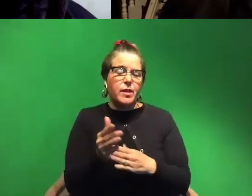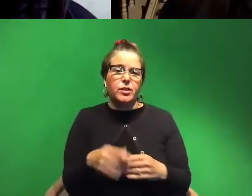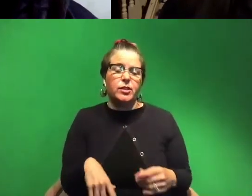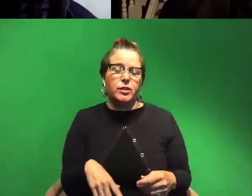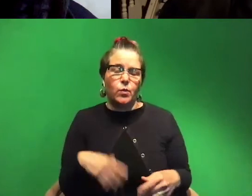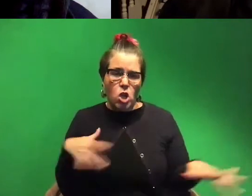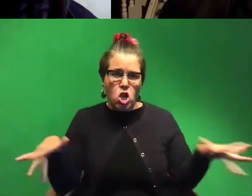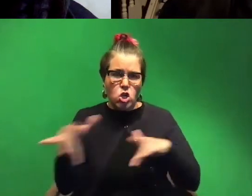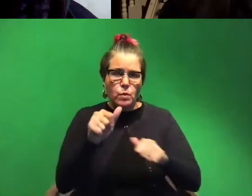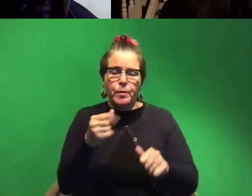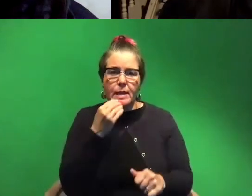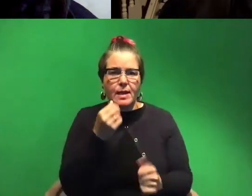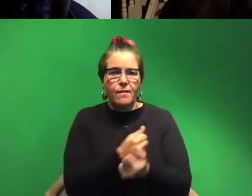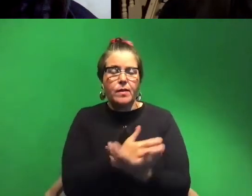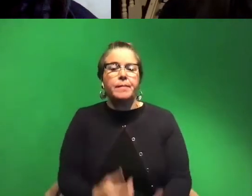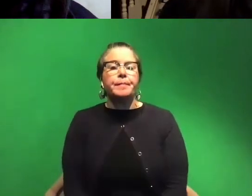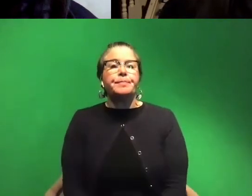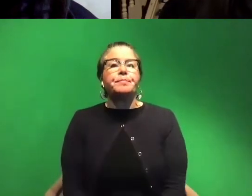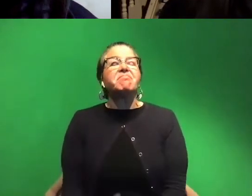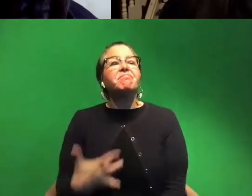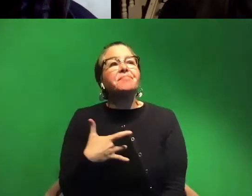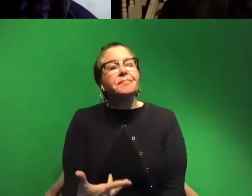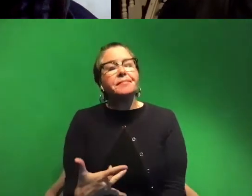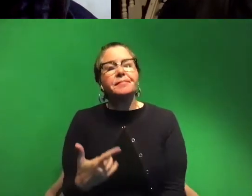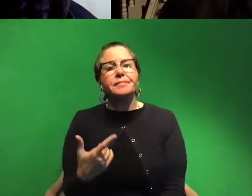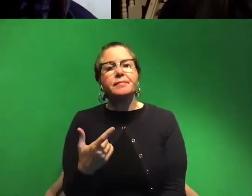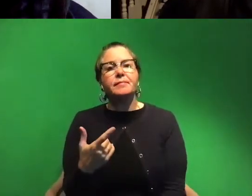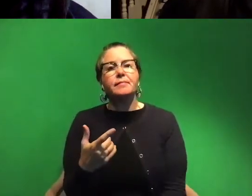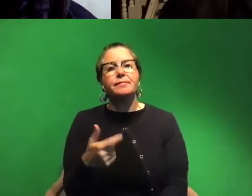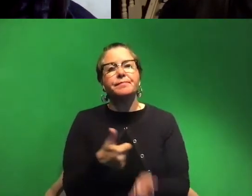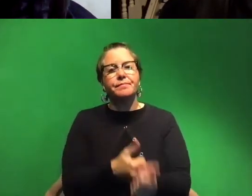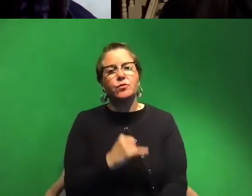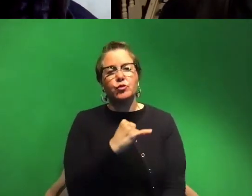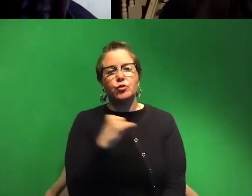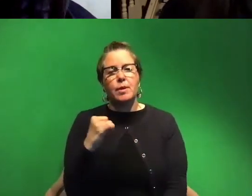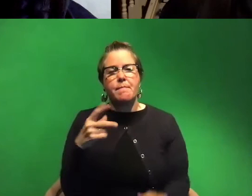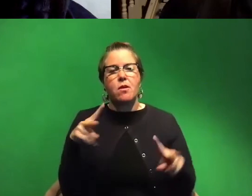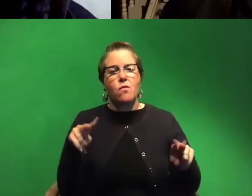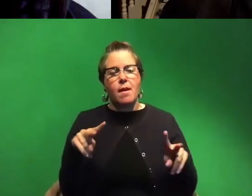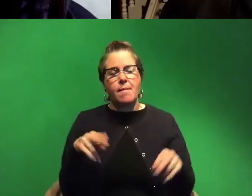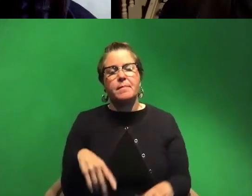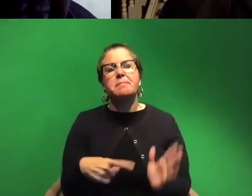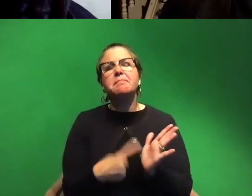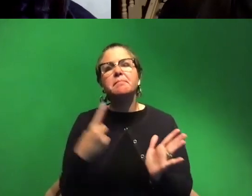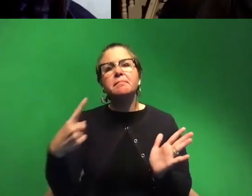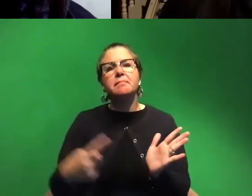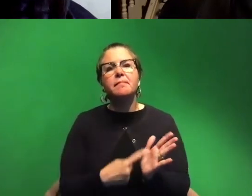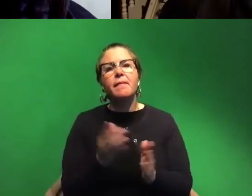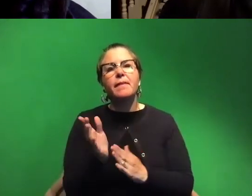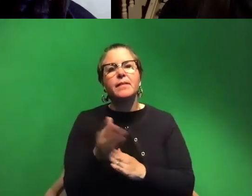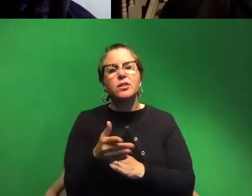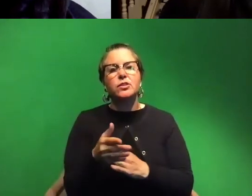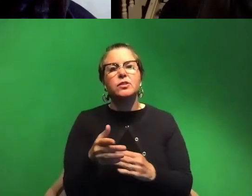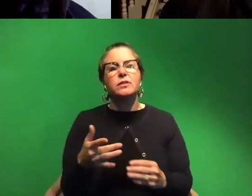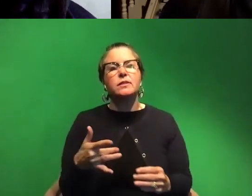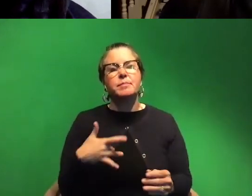there. But generally, we try to stick with shrimp and crabs. And occasionally, fish. The fish are usually too